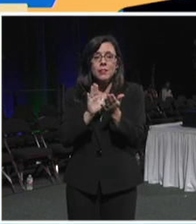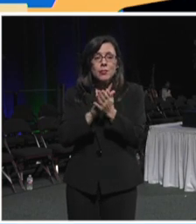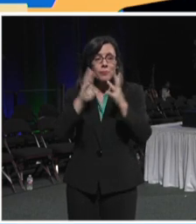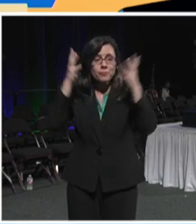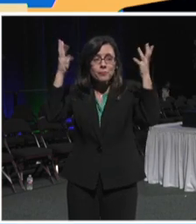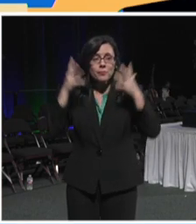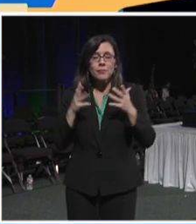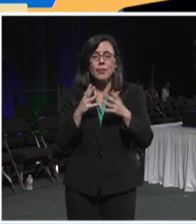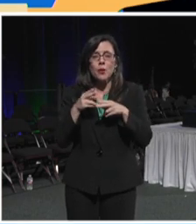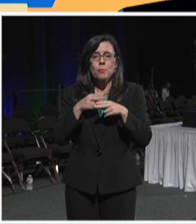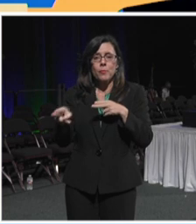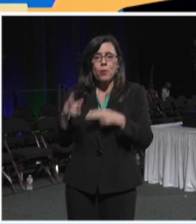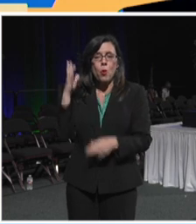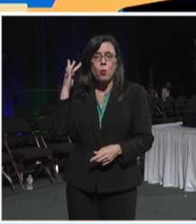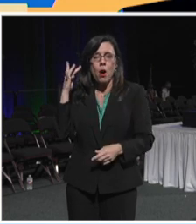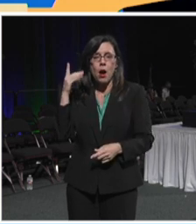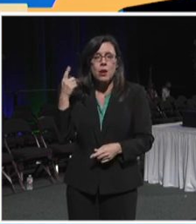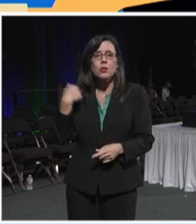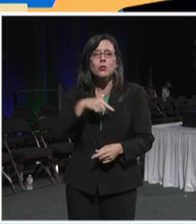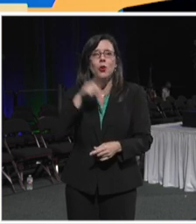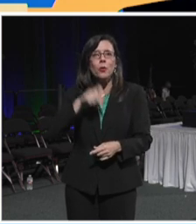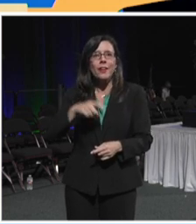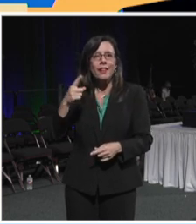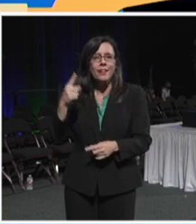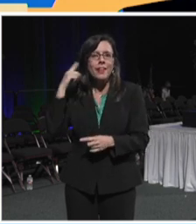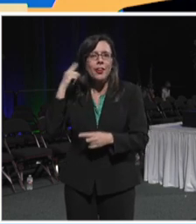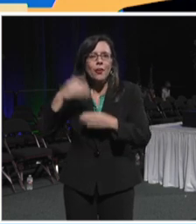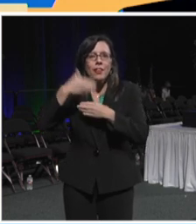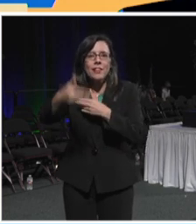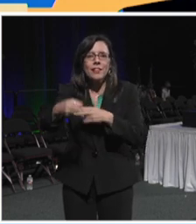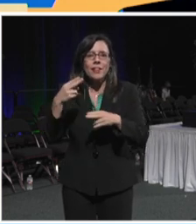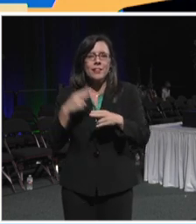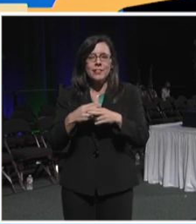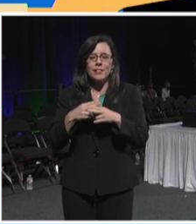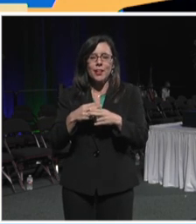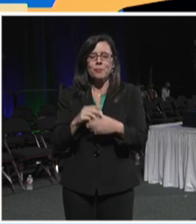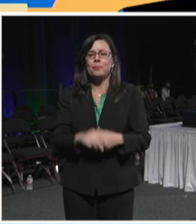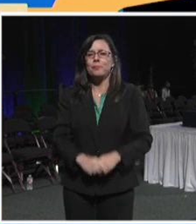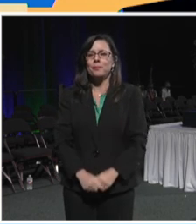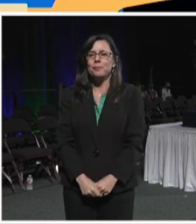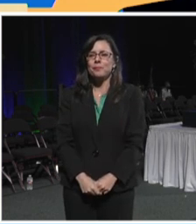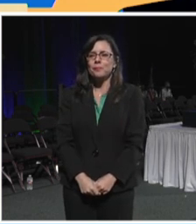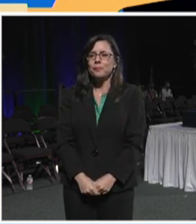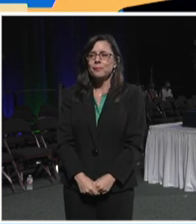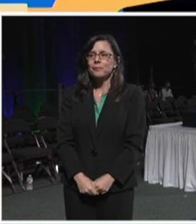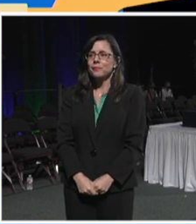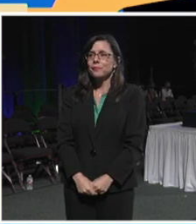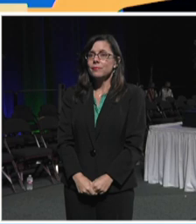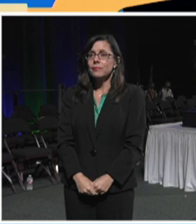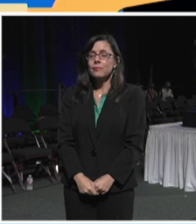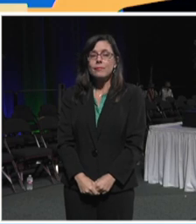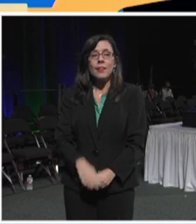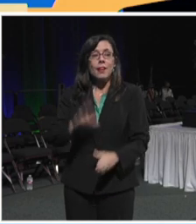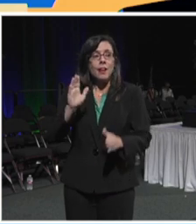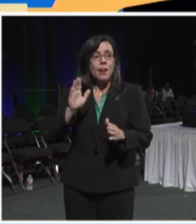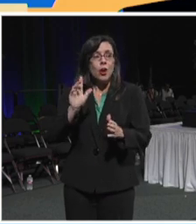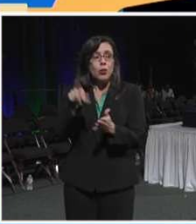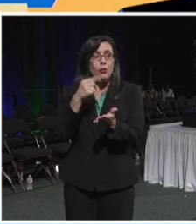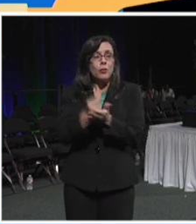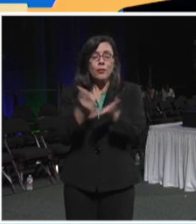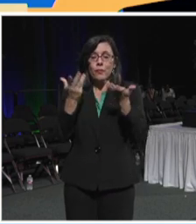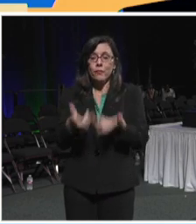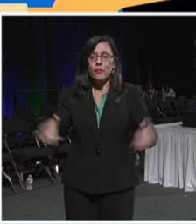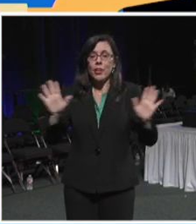and recognition brief so that other guests can hear the next graduate being announced. At the end of the